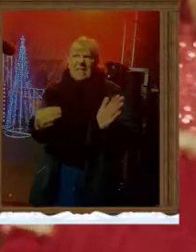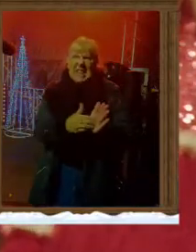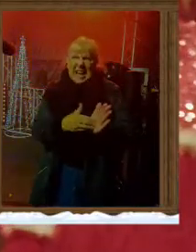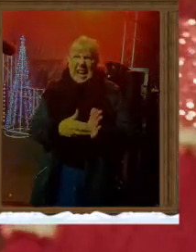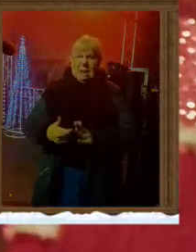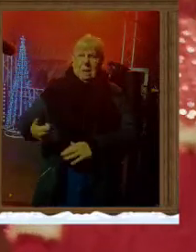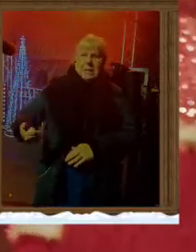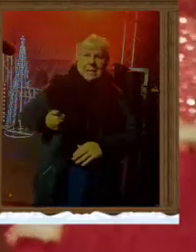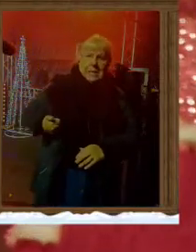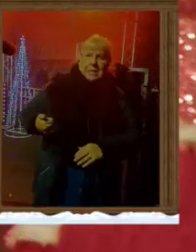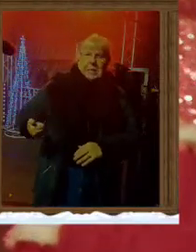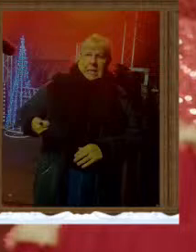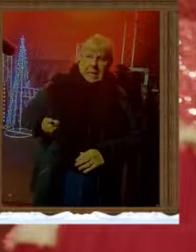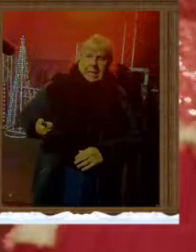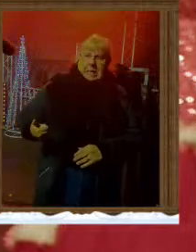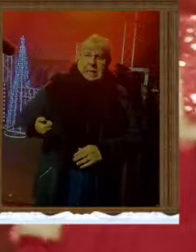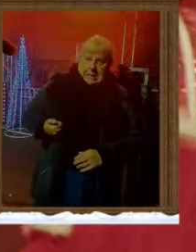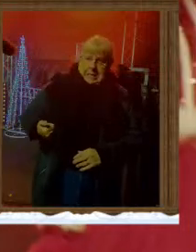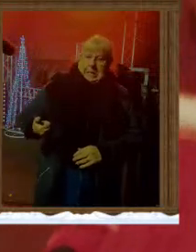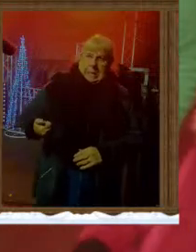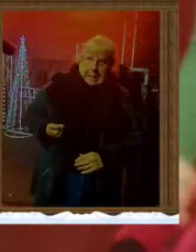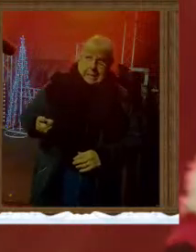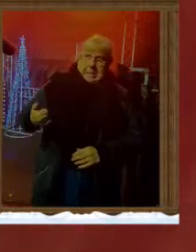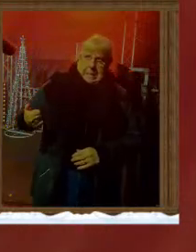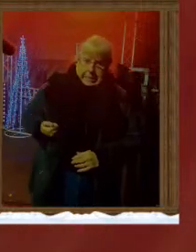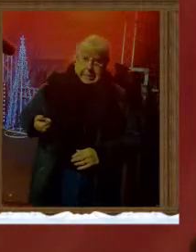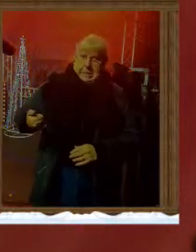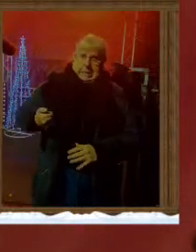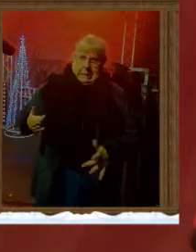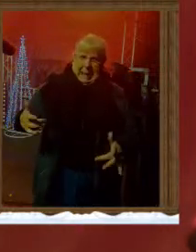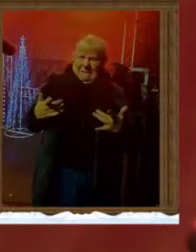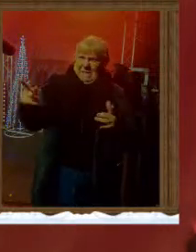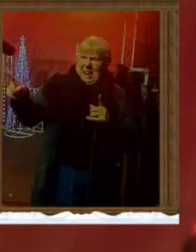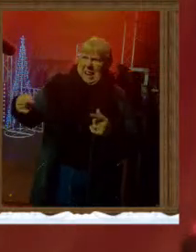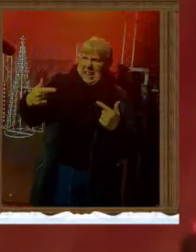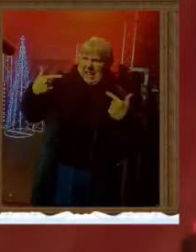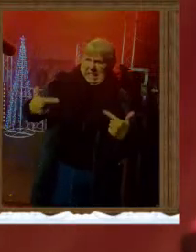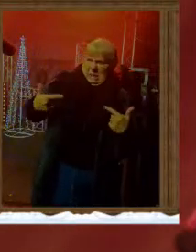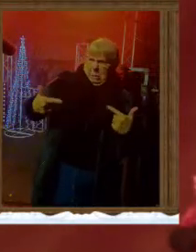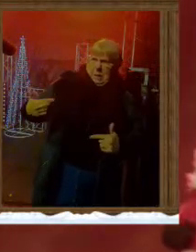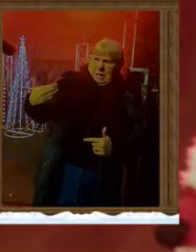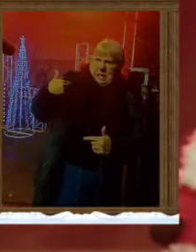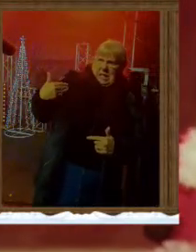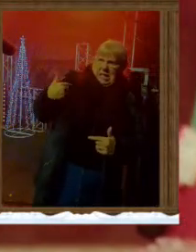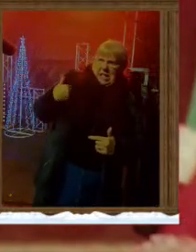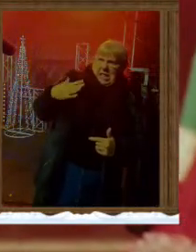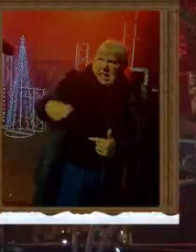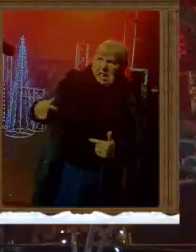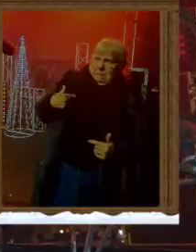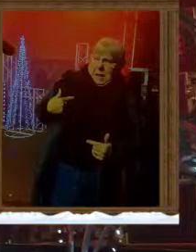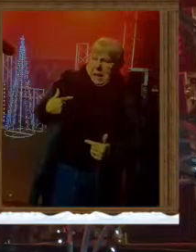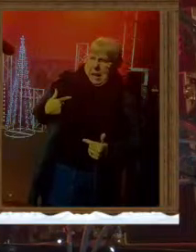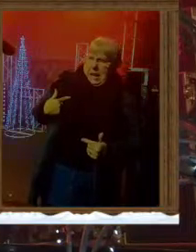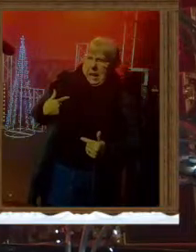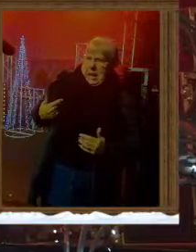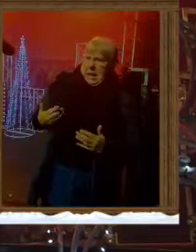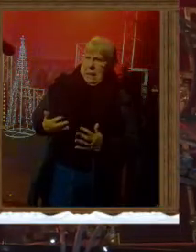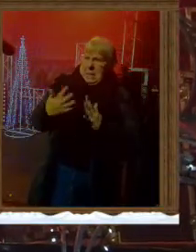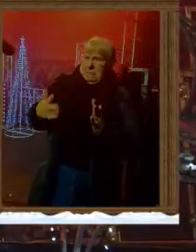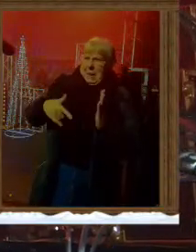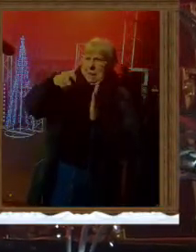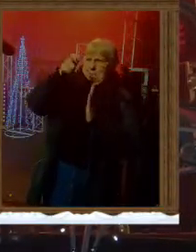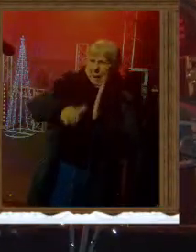me non-stop. It's been giving needy. He keeps on sending me these